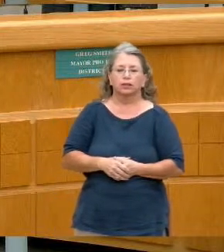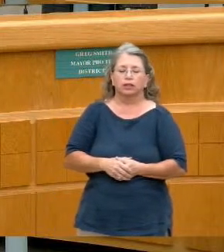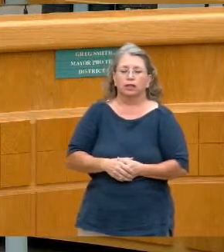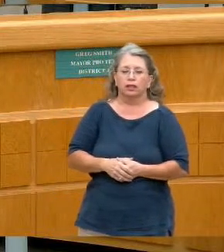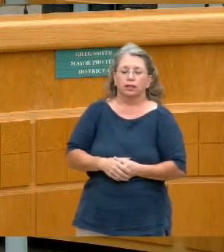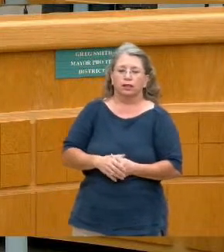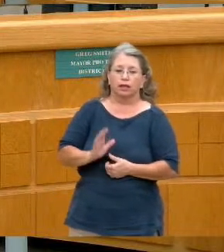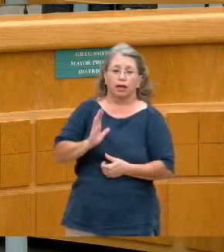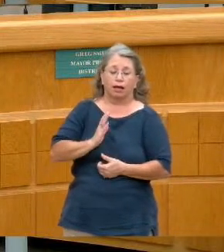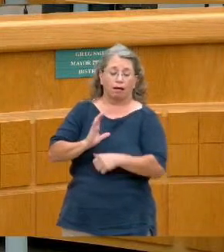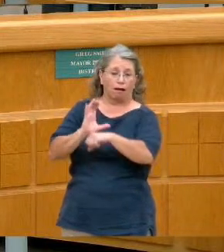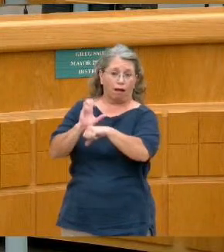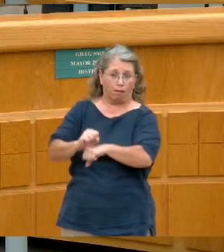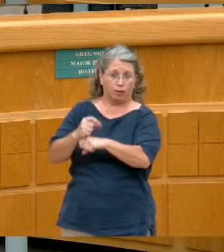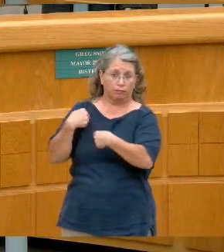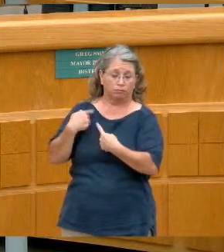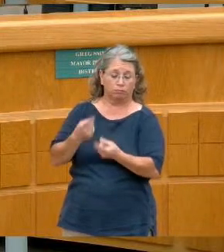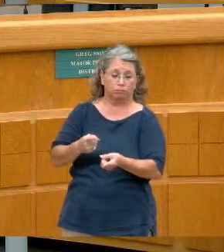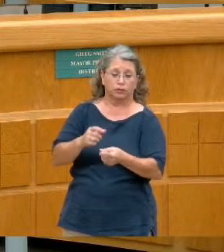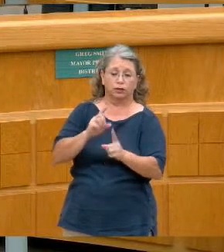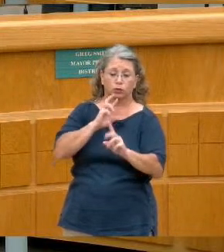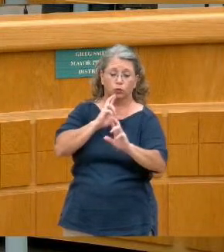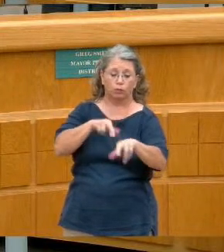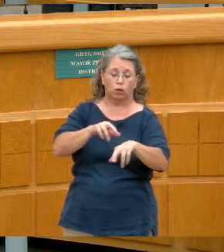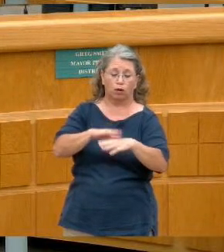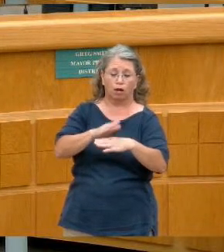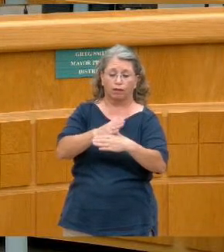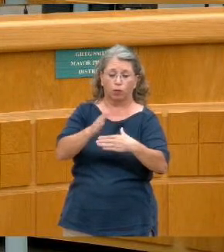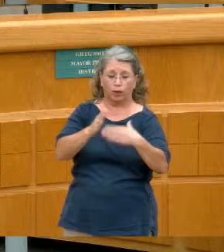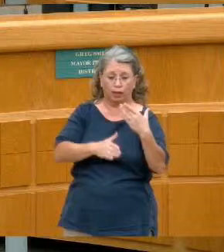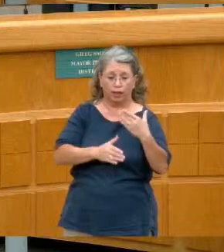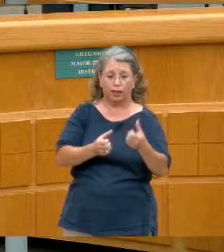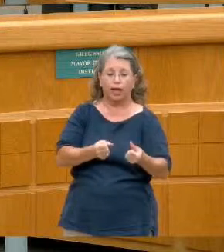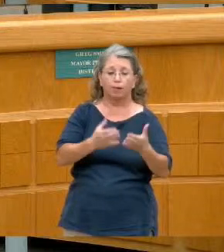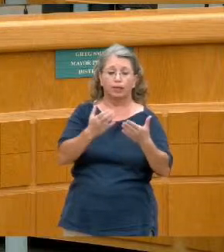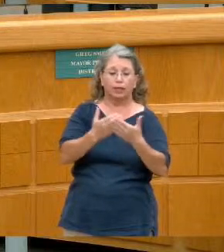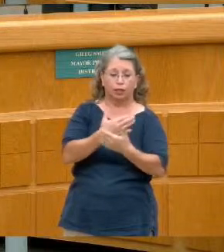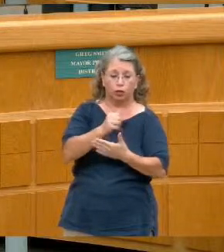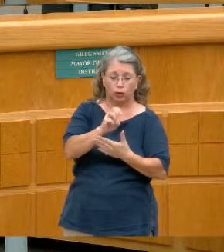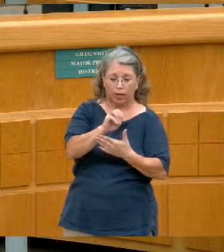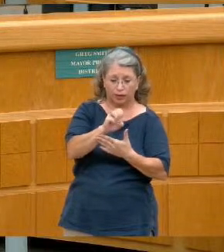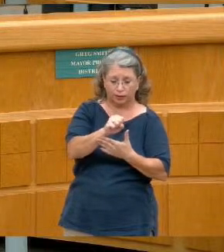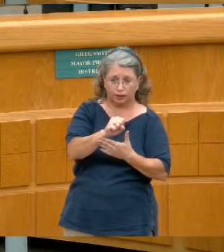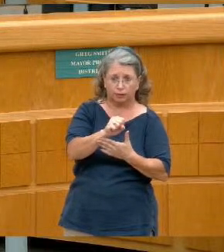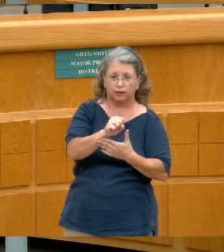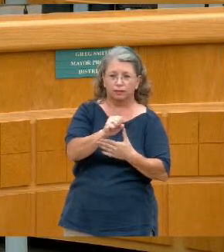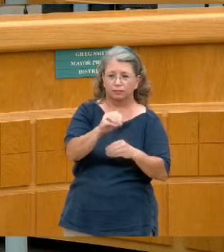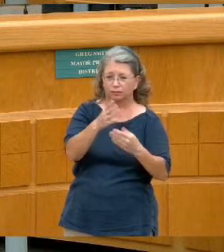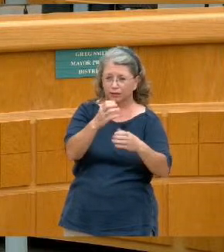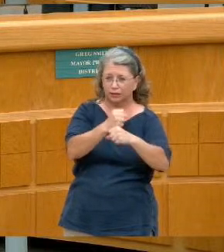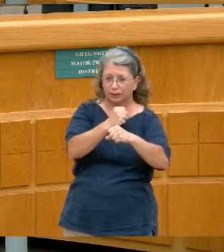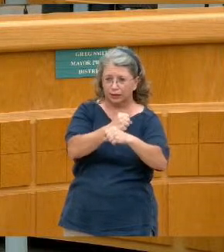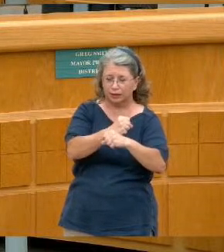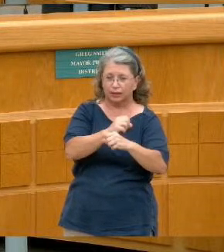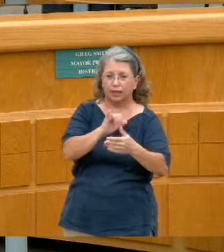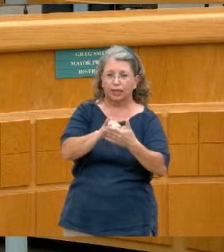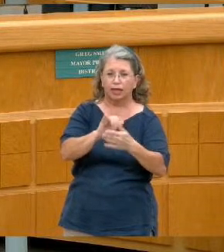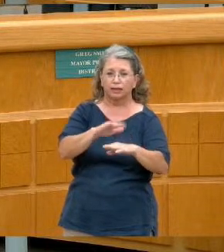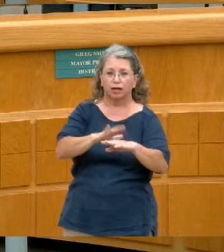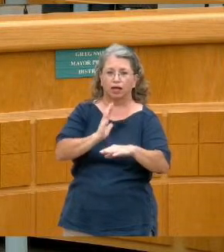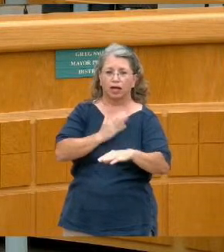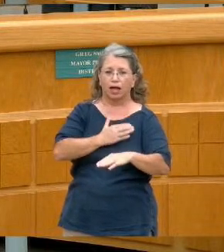report on the weekends the number of new cases and that type of statistical information. It's on the city-county